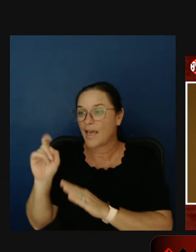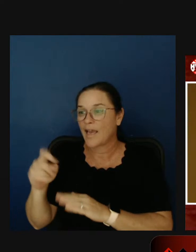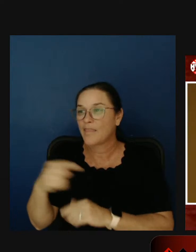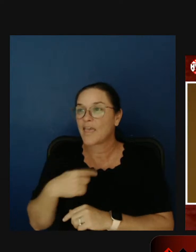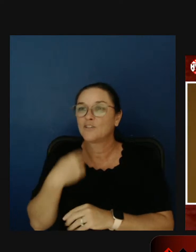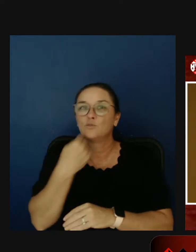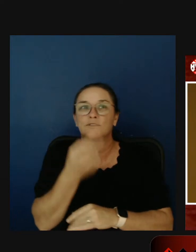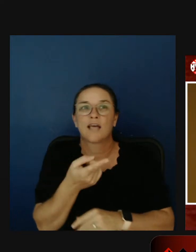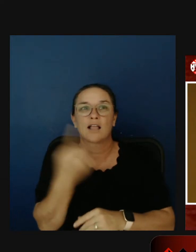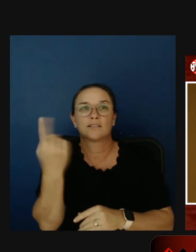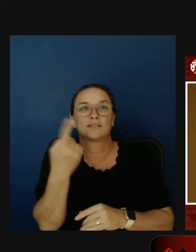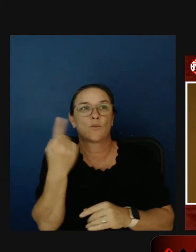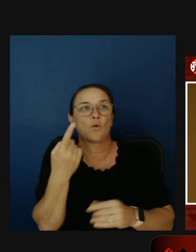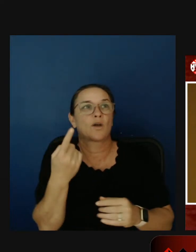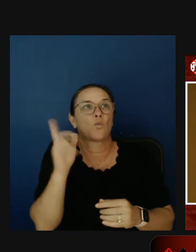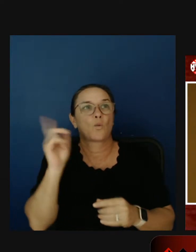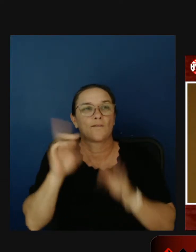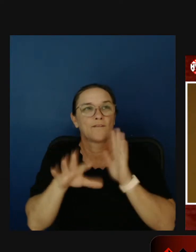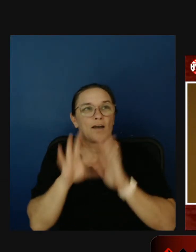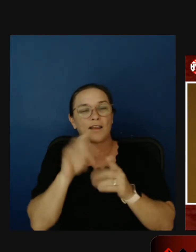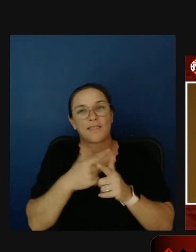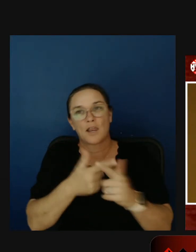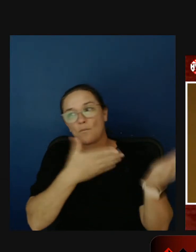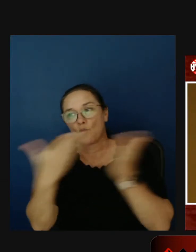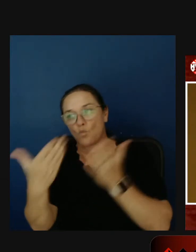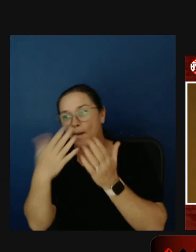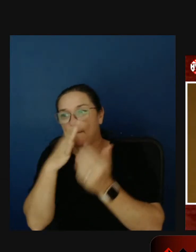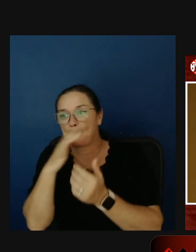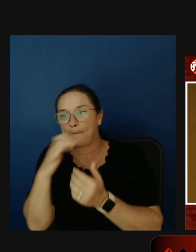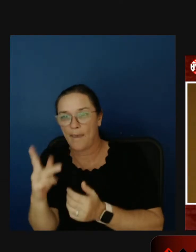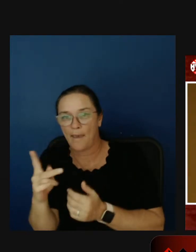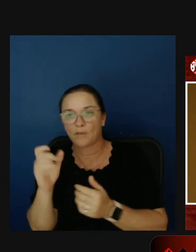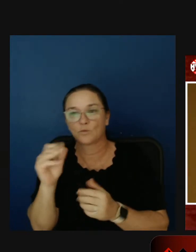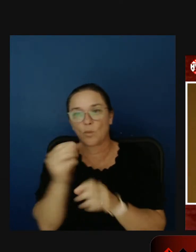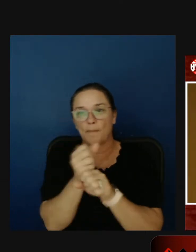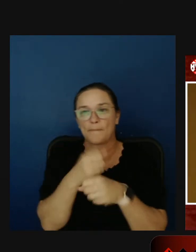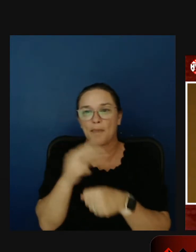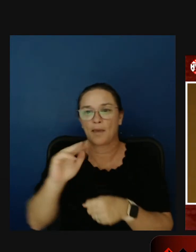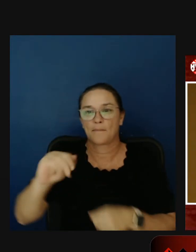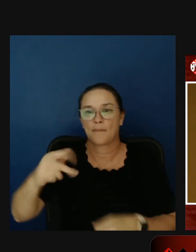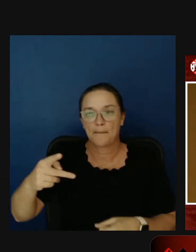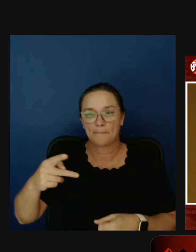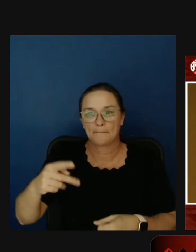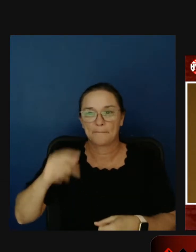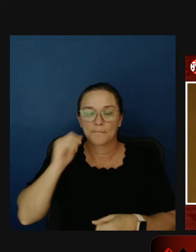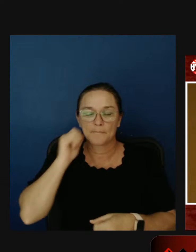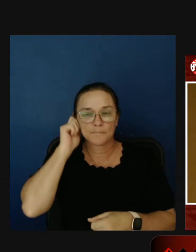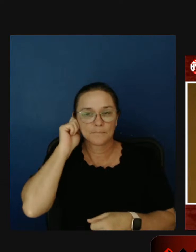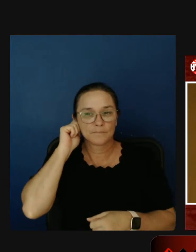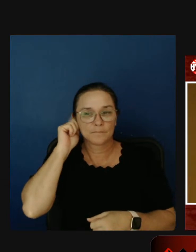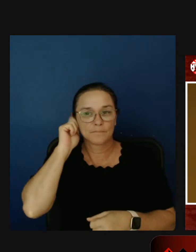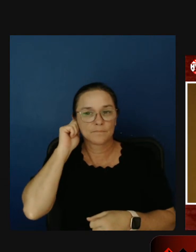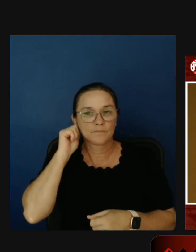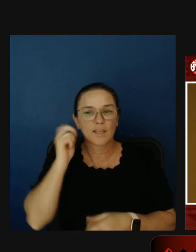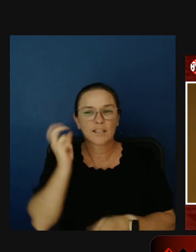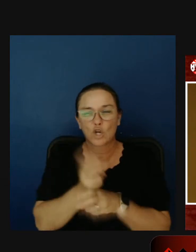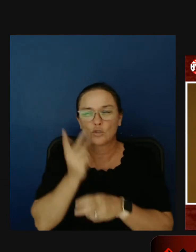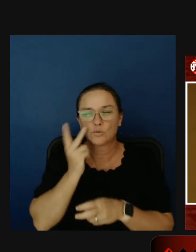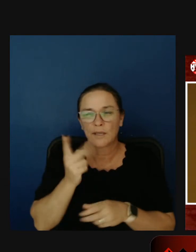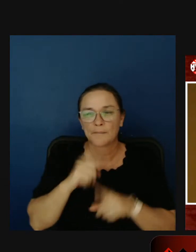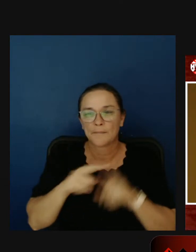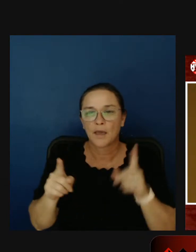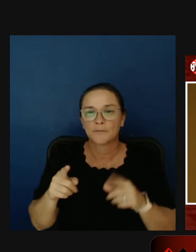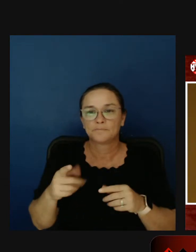go quarry it and bring it back to make statues. So they made a map. And you can see here, it's kind of hard to tell, but